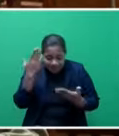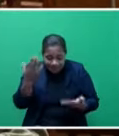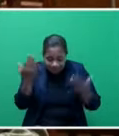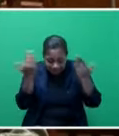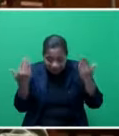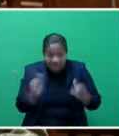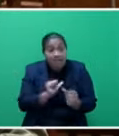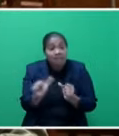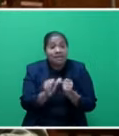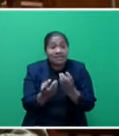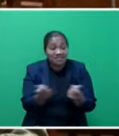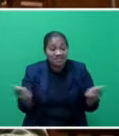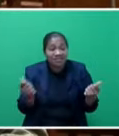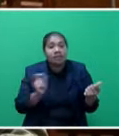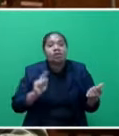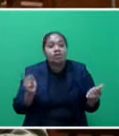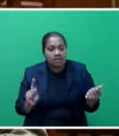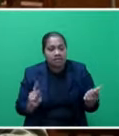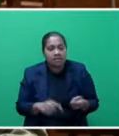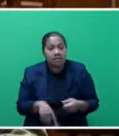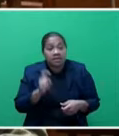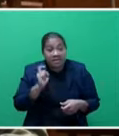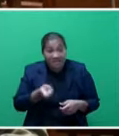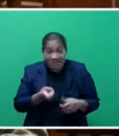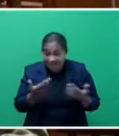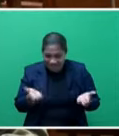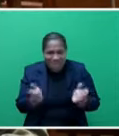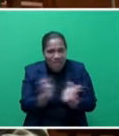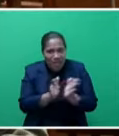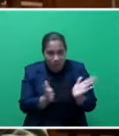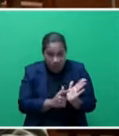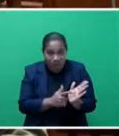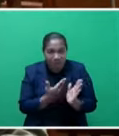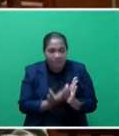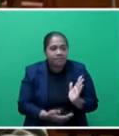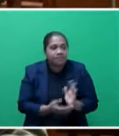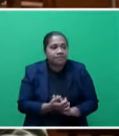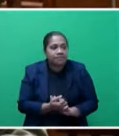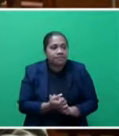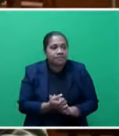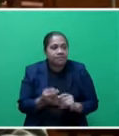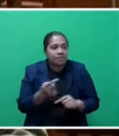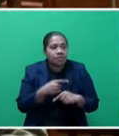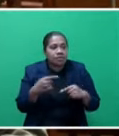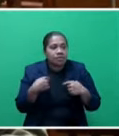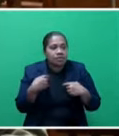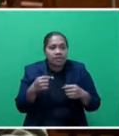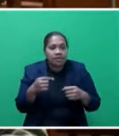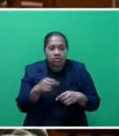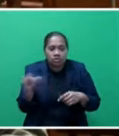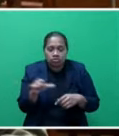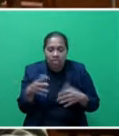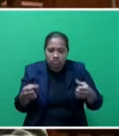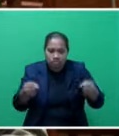better solution would have been if, by law, we freeze all payments from the bank